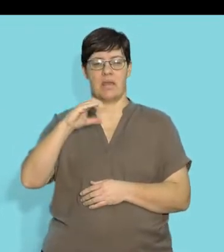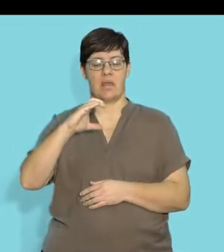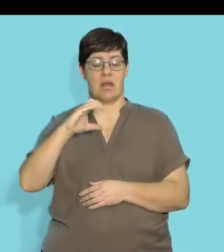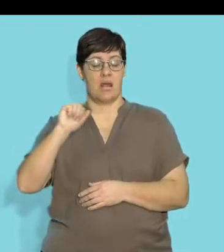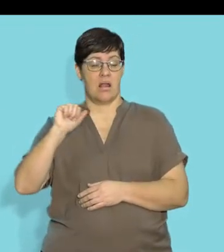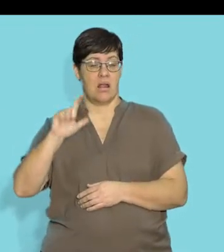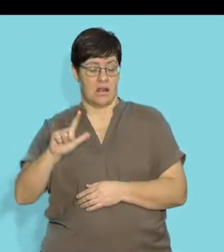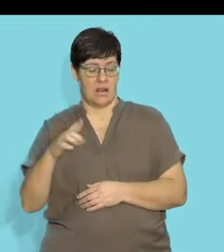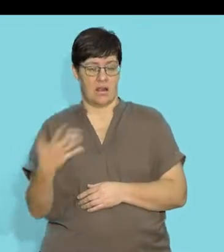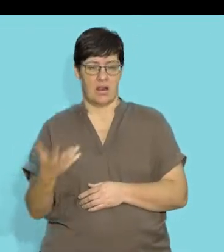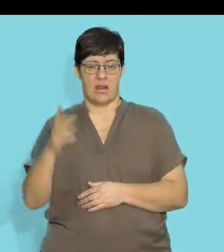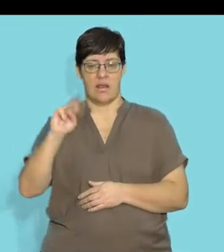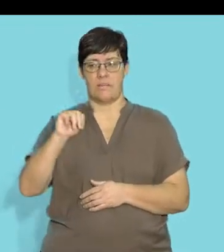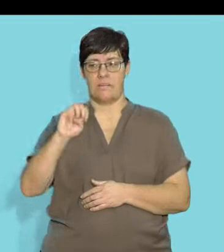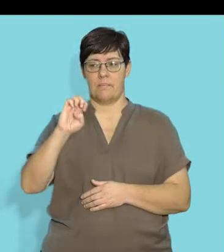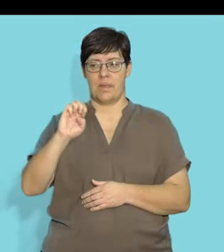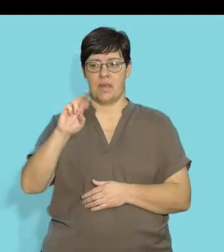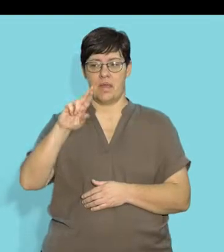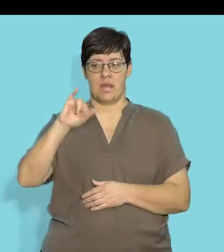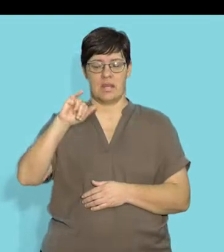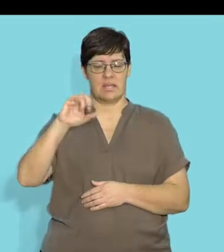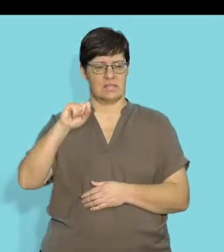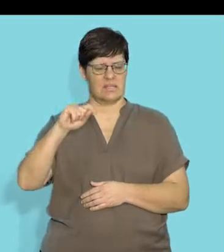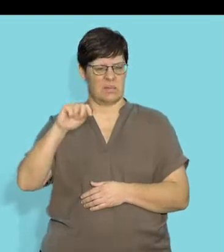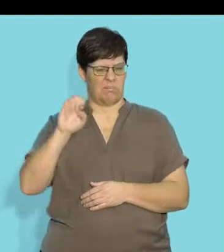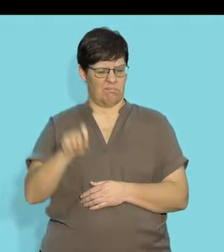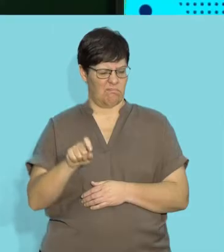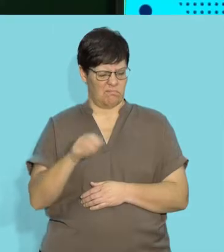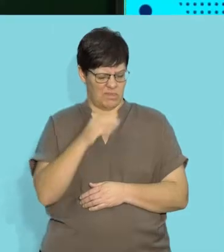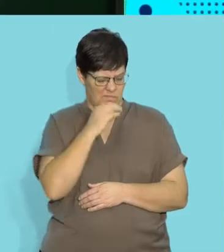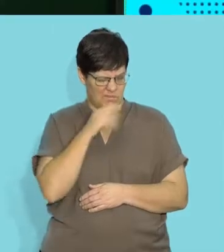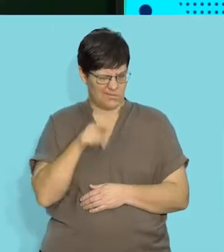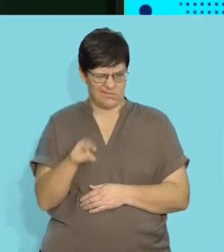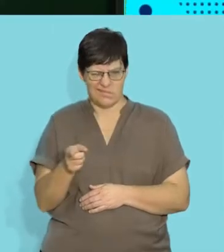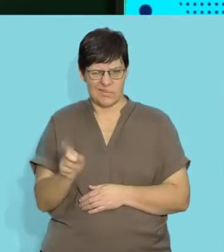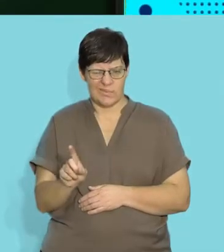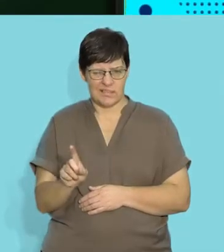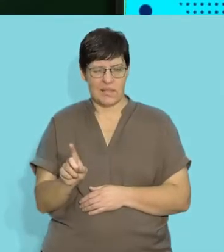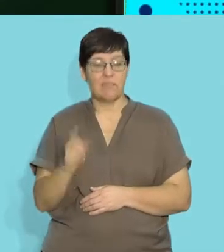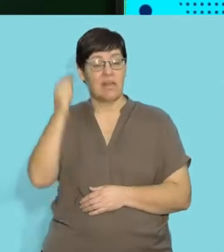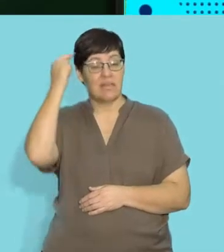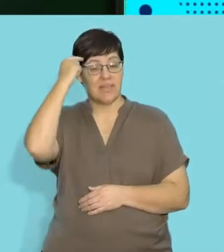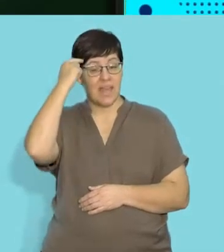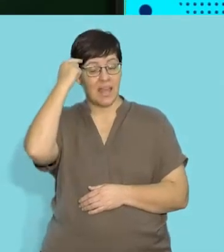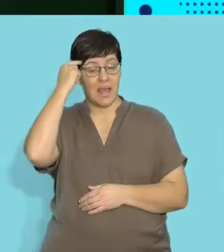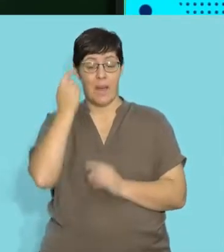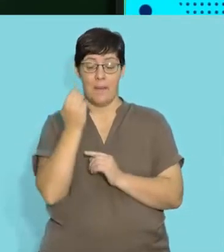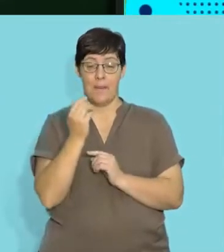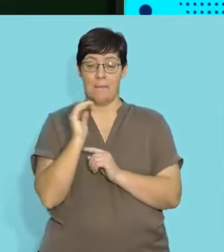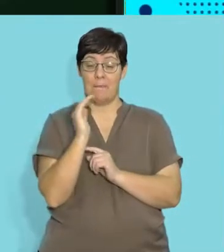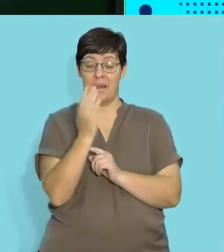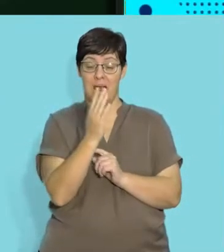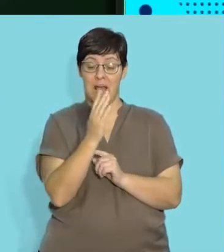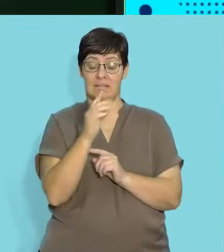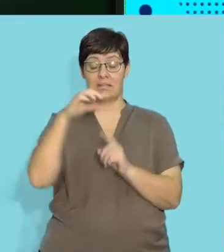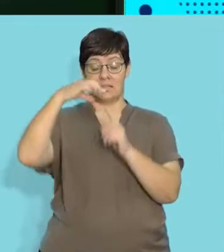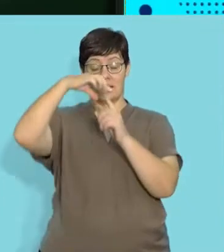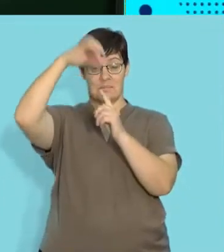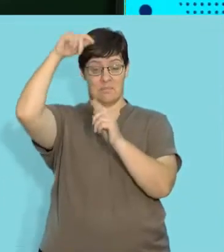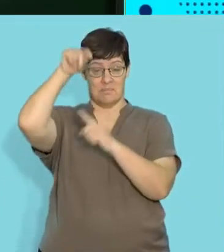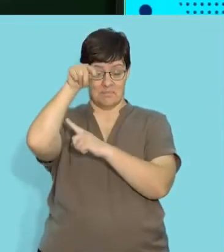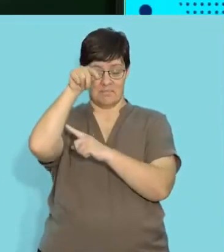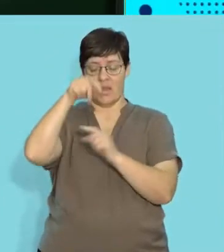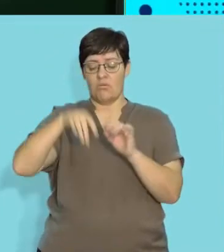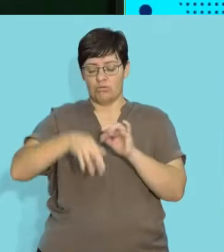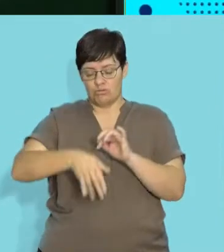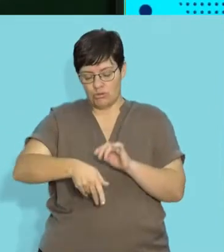So what do we mean by the apical parts? So think of the meristematic tissue at the tips of the plant, so along your tip of your stem, as